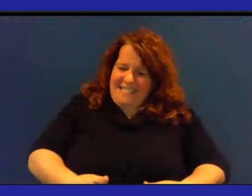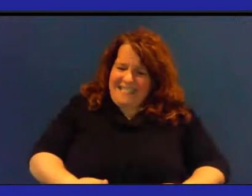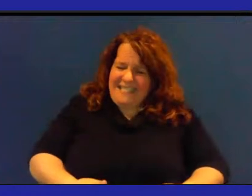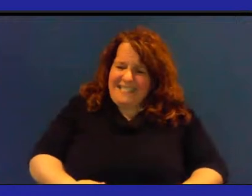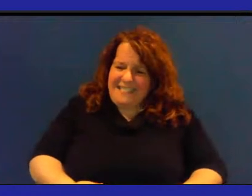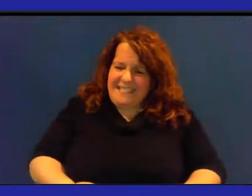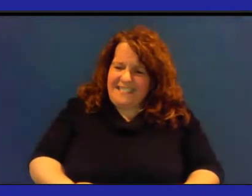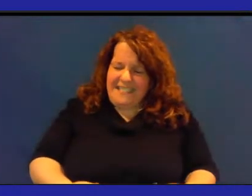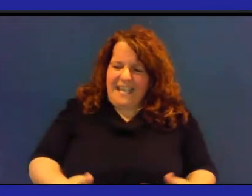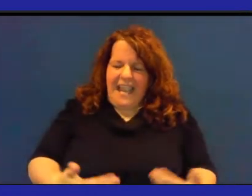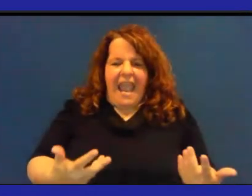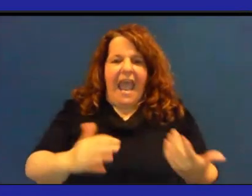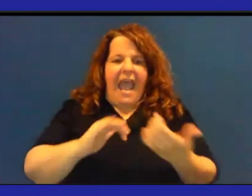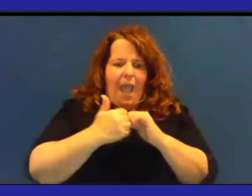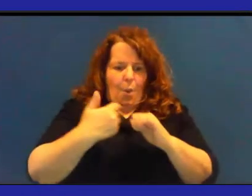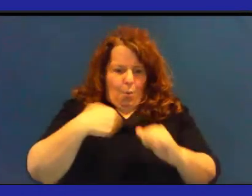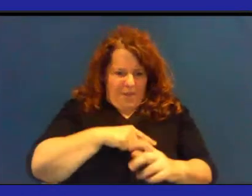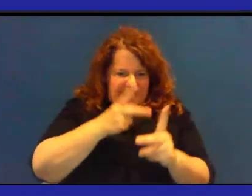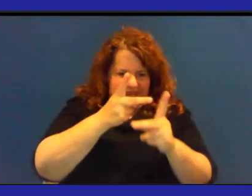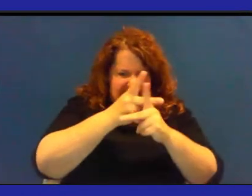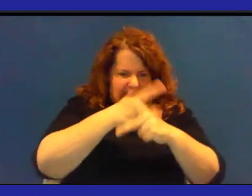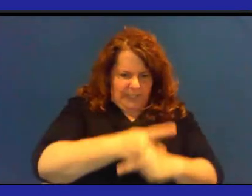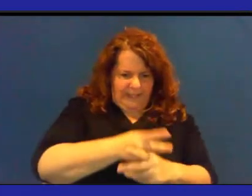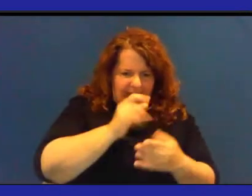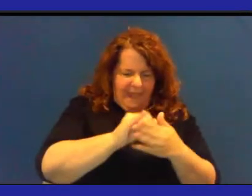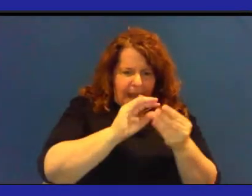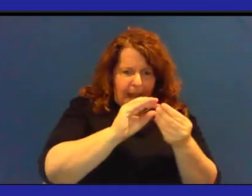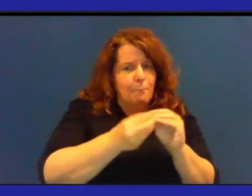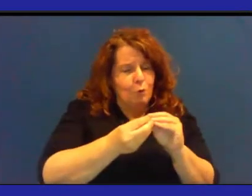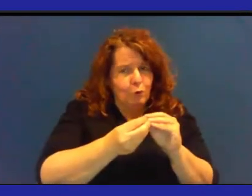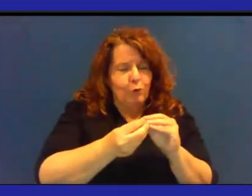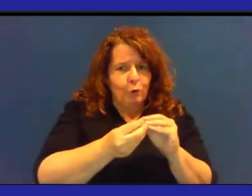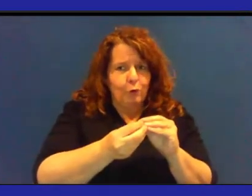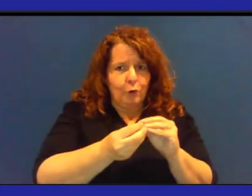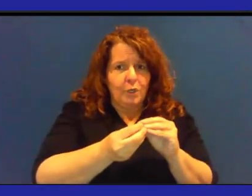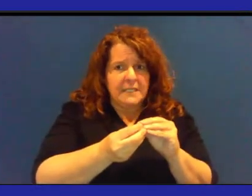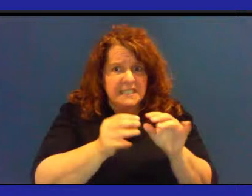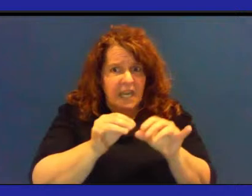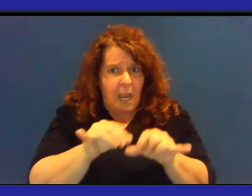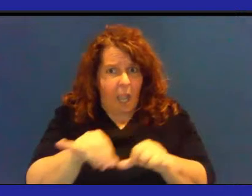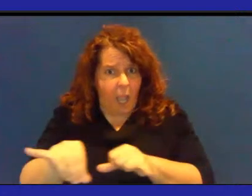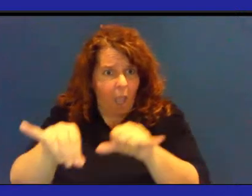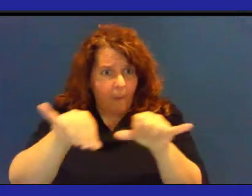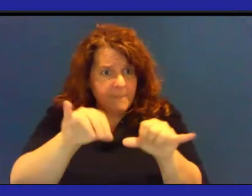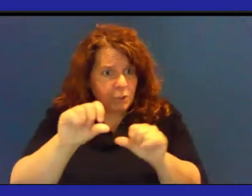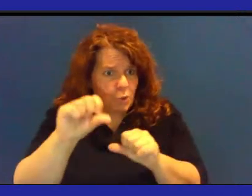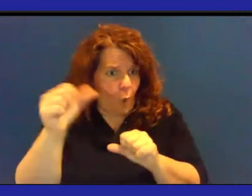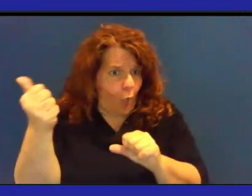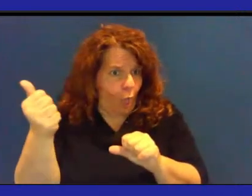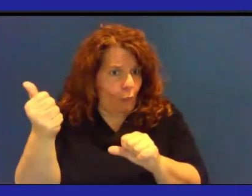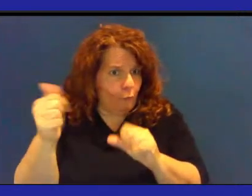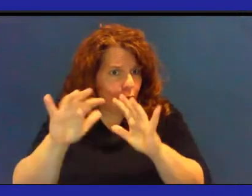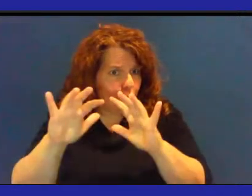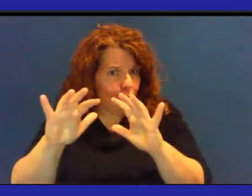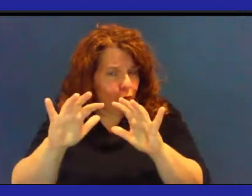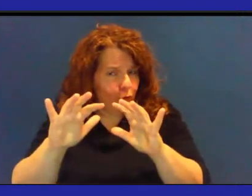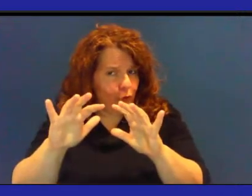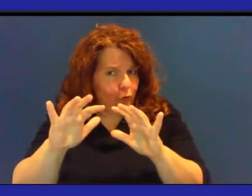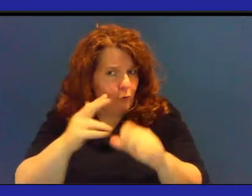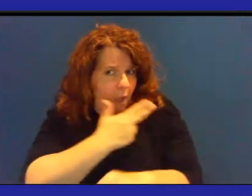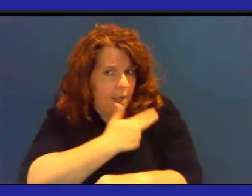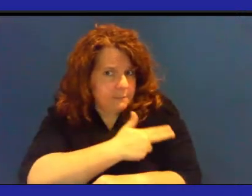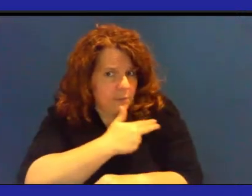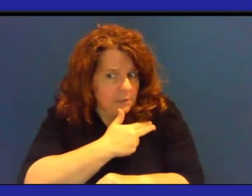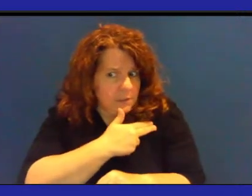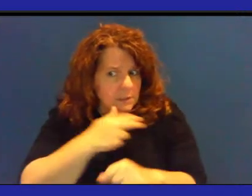way that we calculate that number would be common to other, entities? And is there